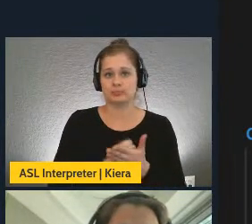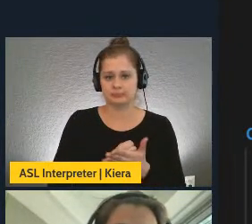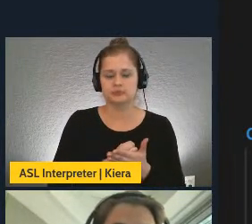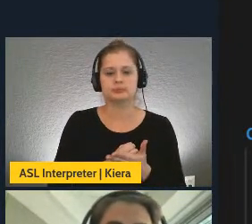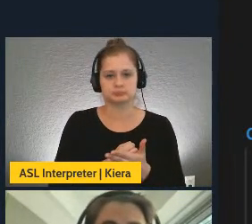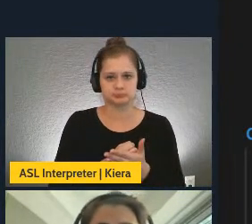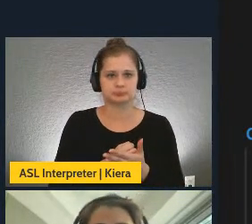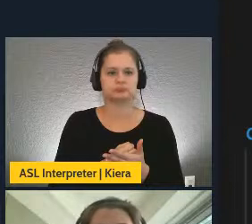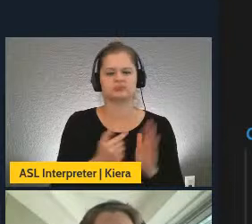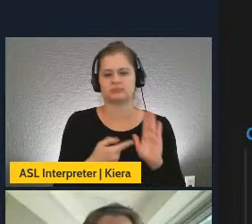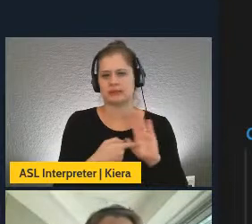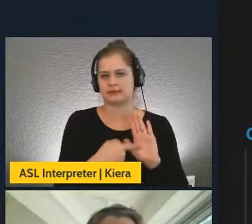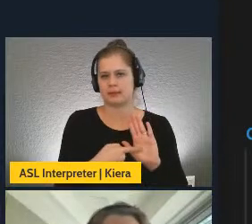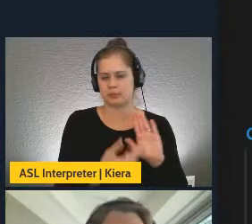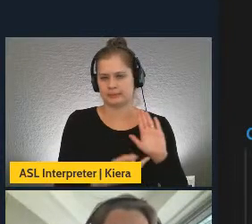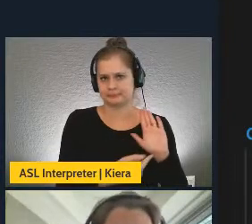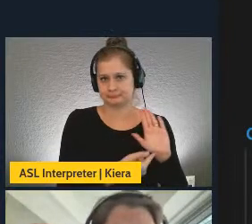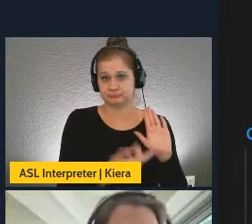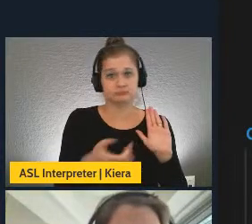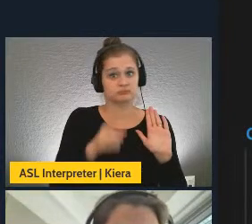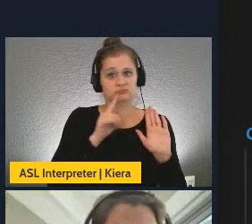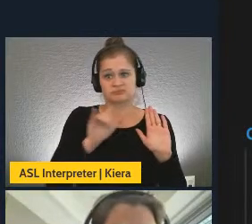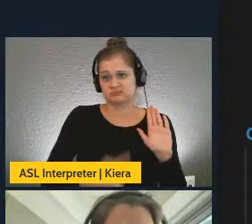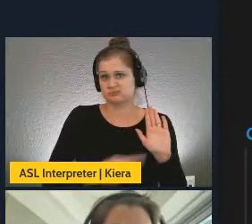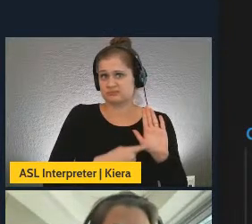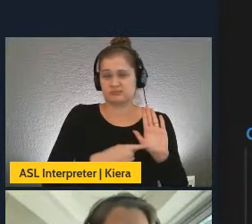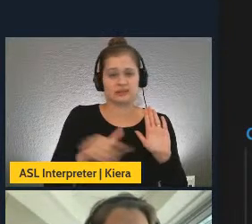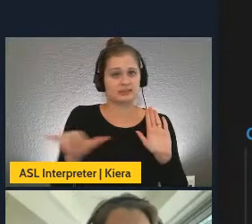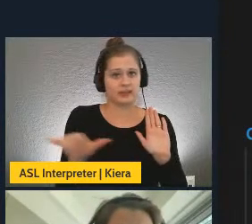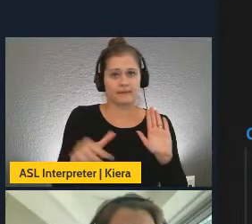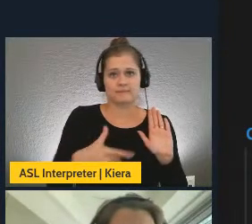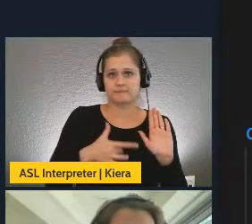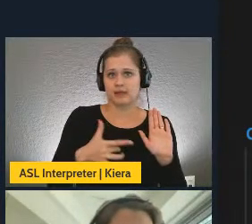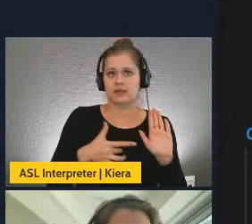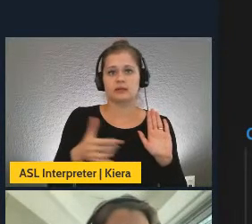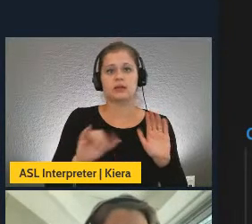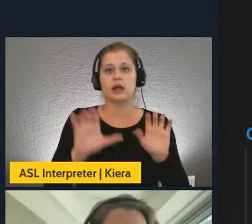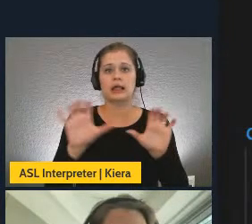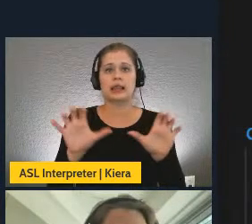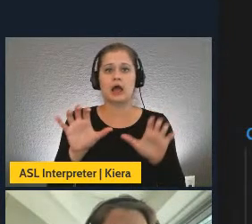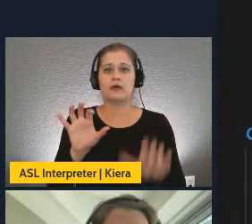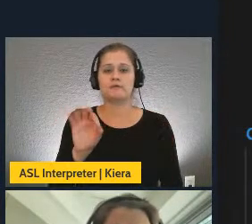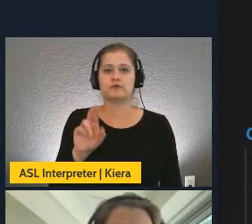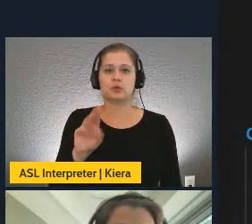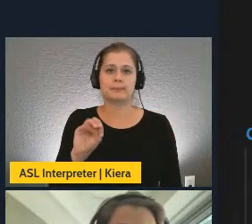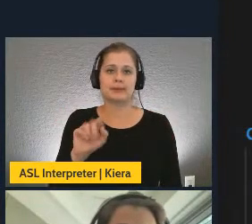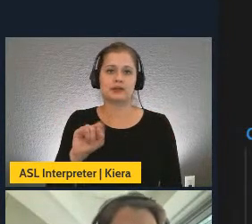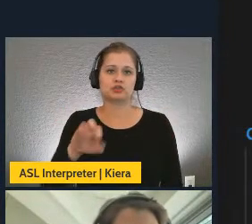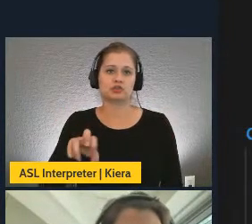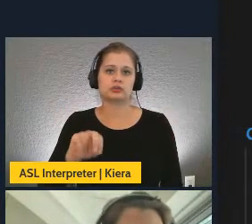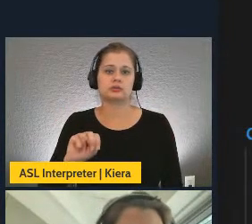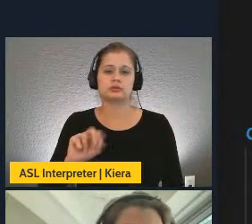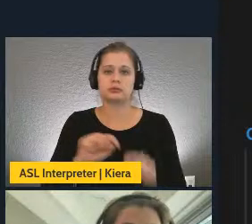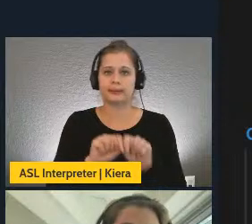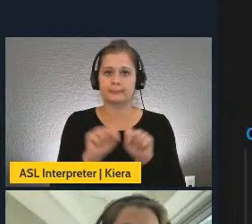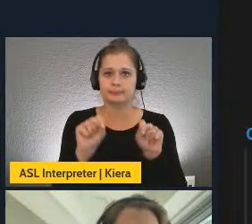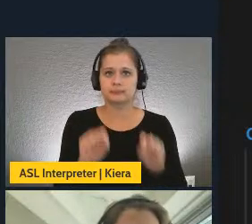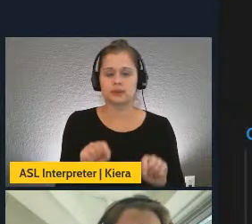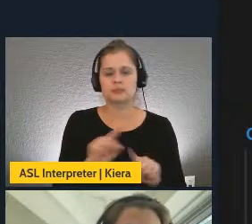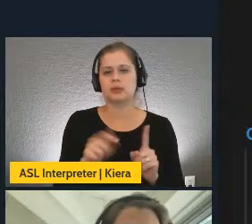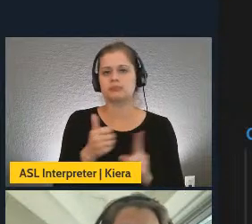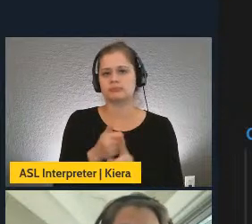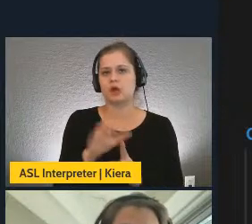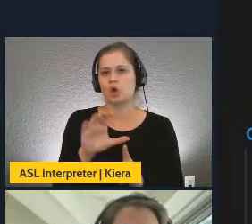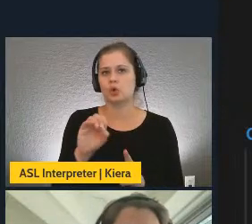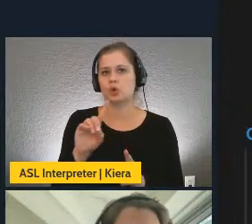TypeScript. And basically, there it is. Got all the same fields that you'd have in something like a CloudFormation template, but it's in code. So there's the billing